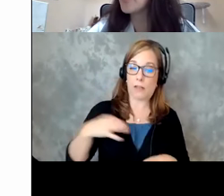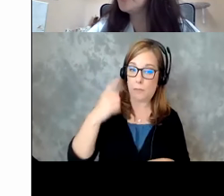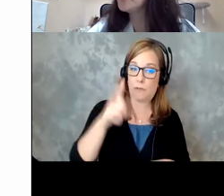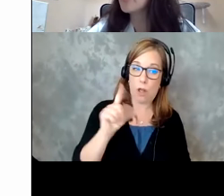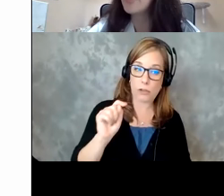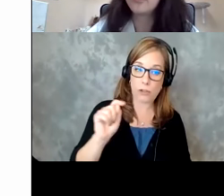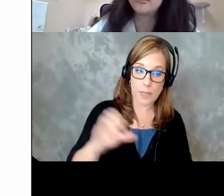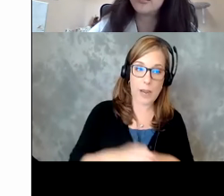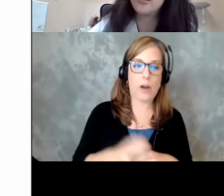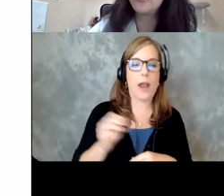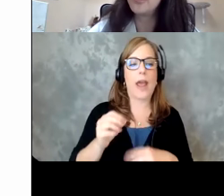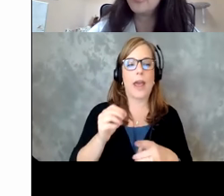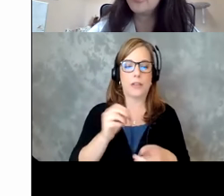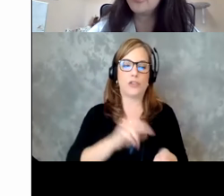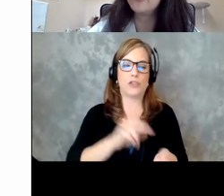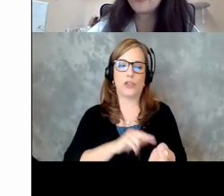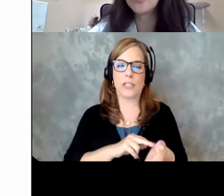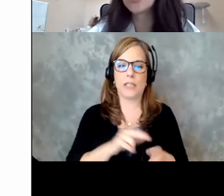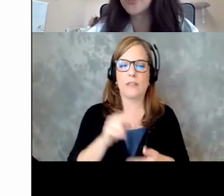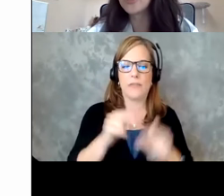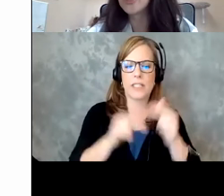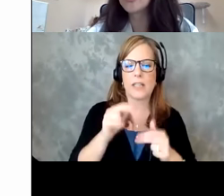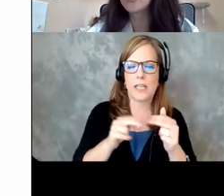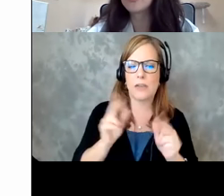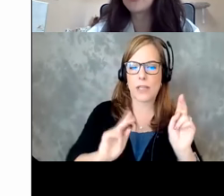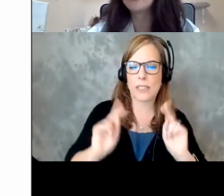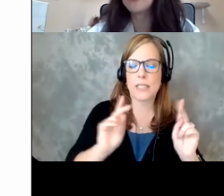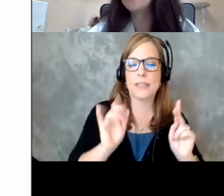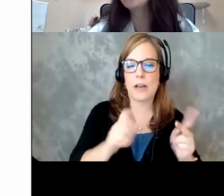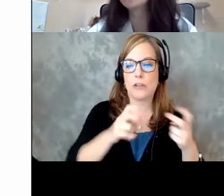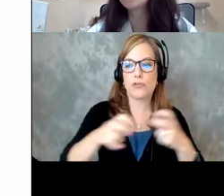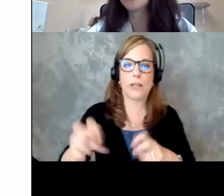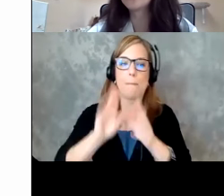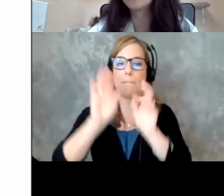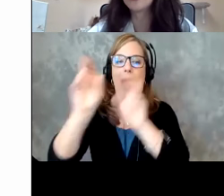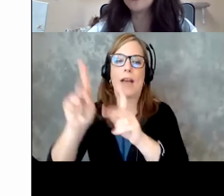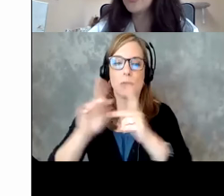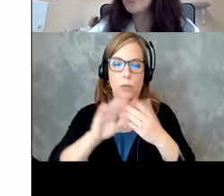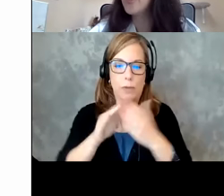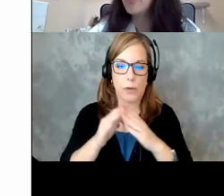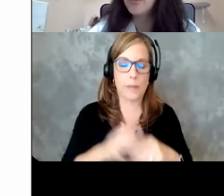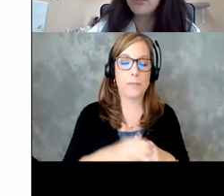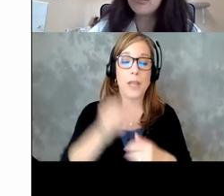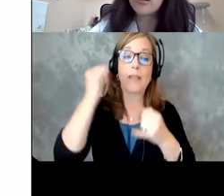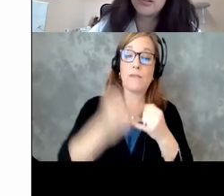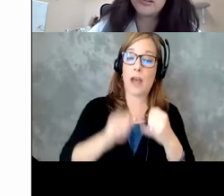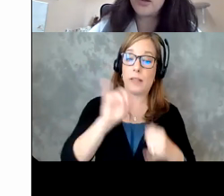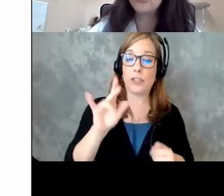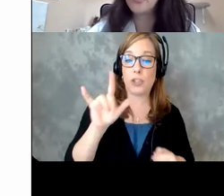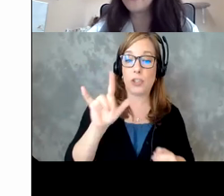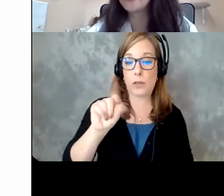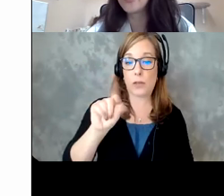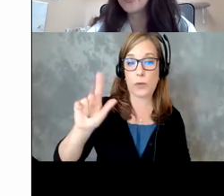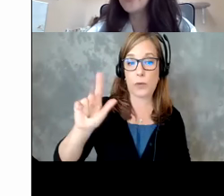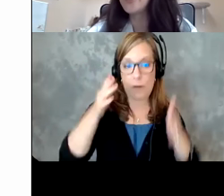transitioning to the community. And then finally, in July 2023, we will be transitioning children and youth, and there are